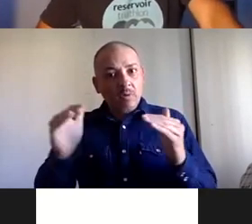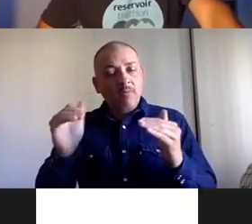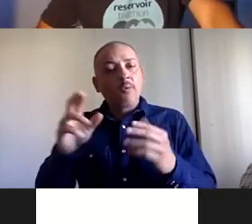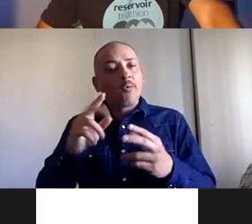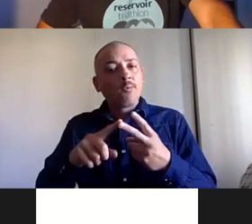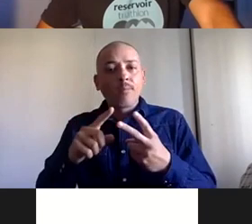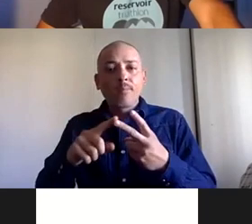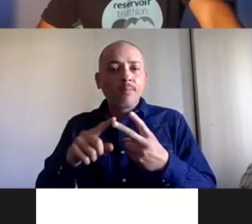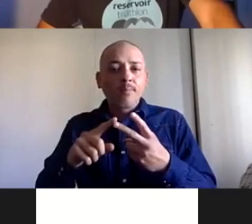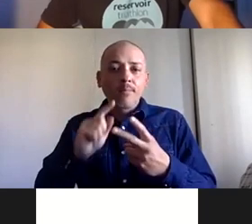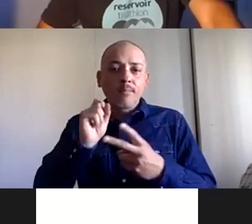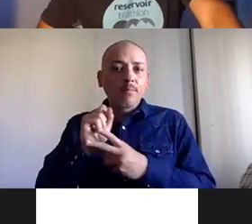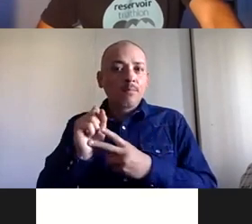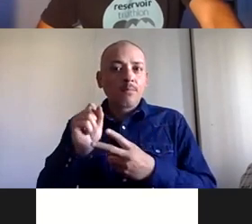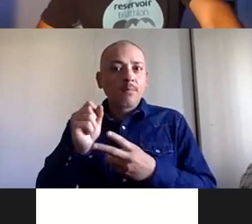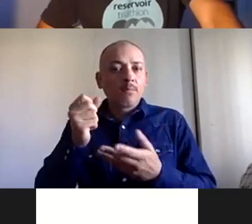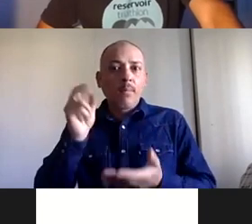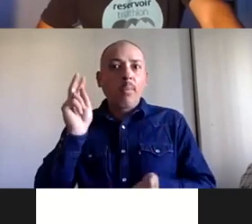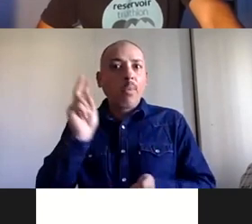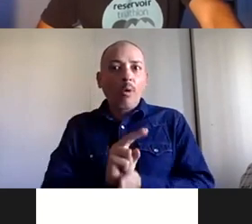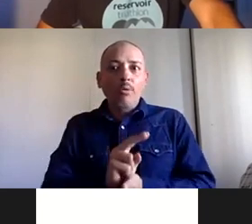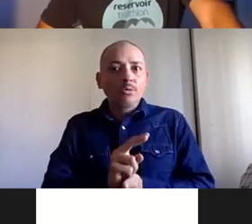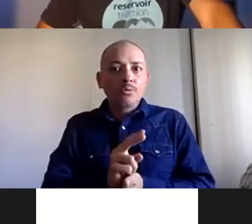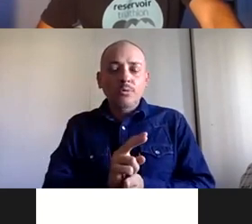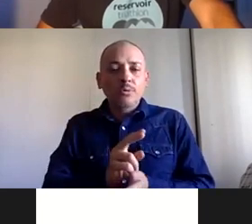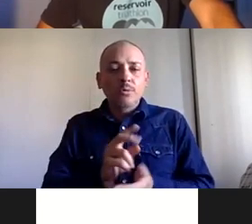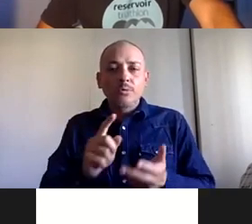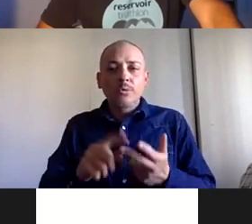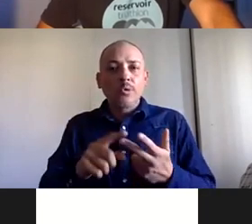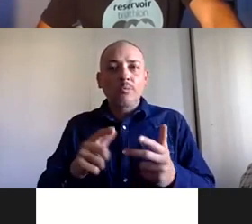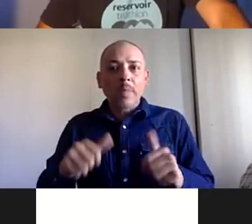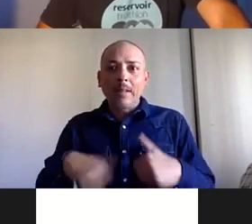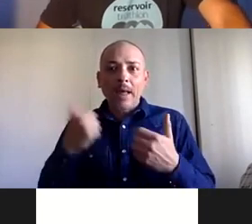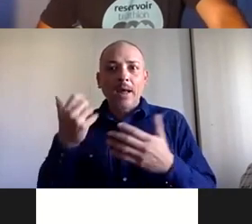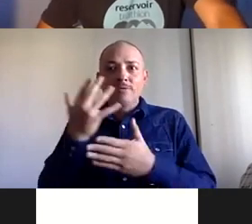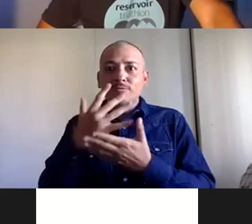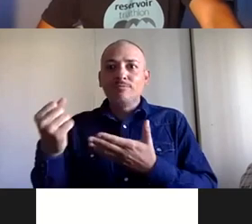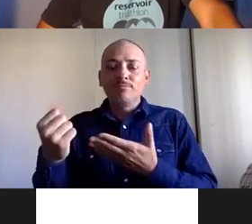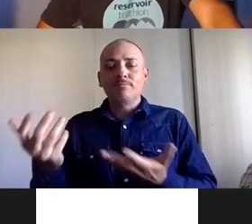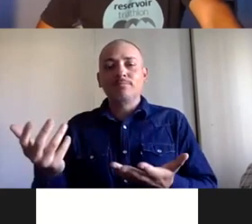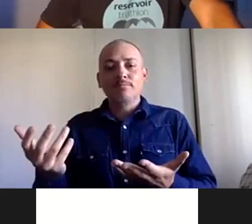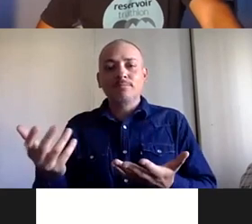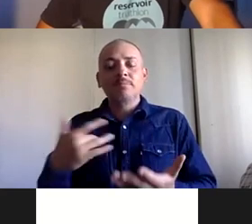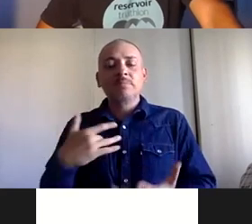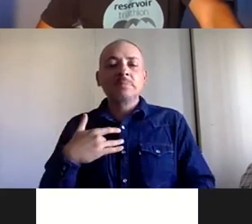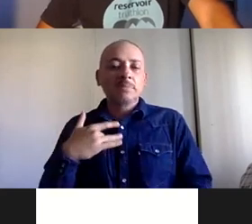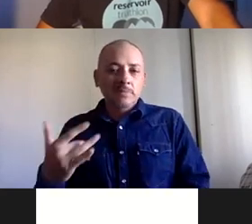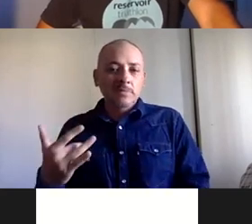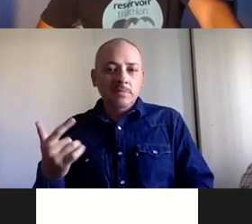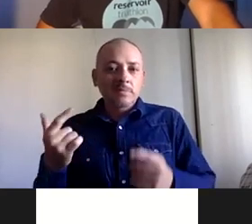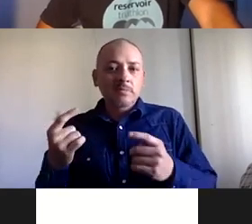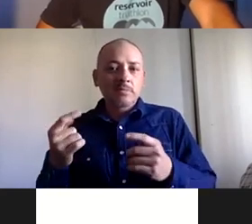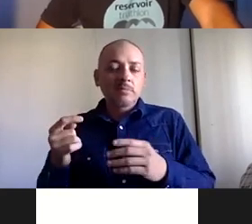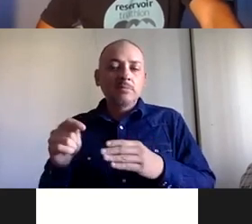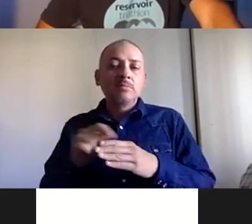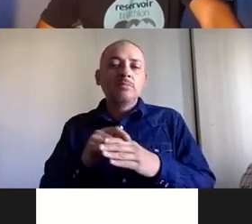we lost or all our lives, basically. Typically, we will train or